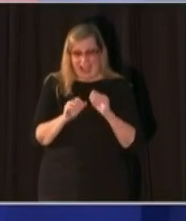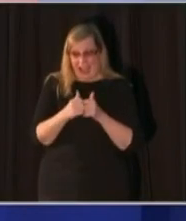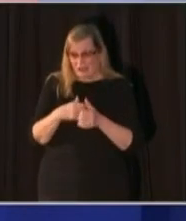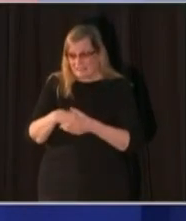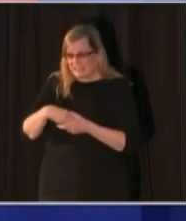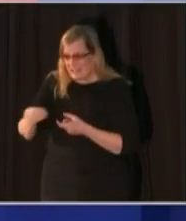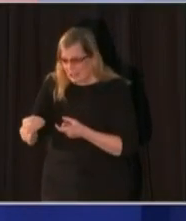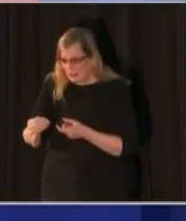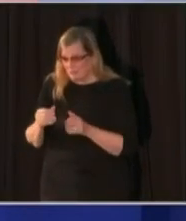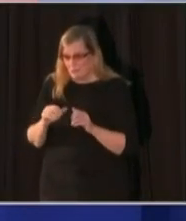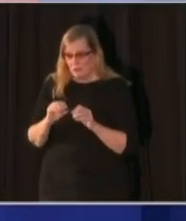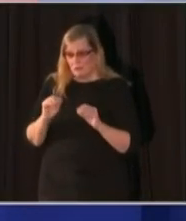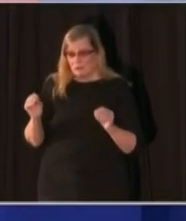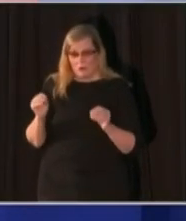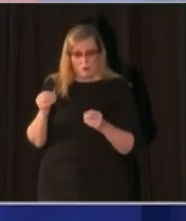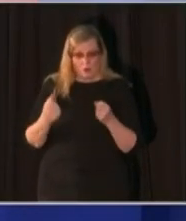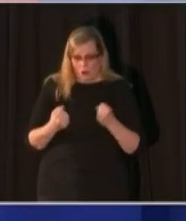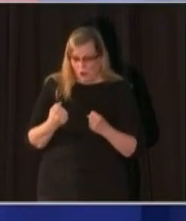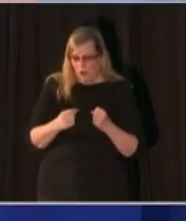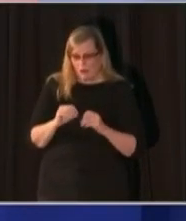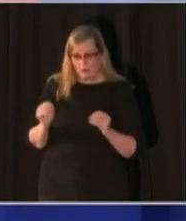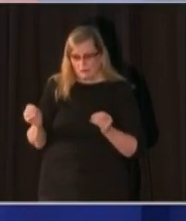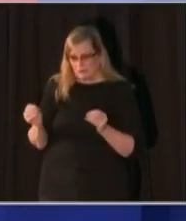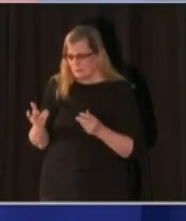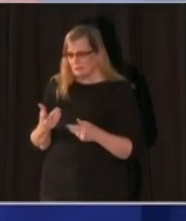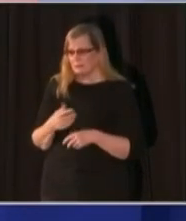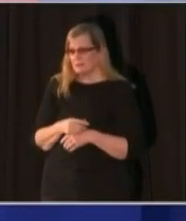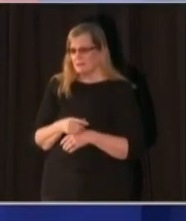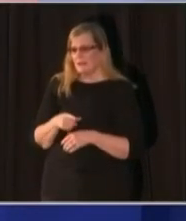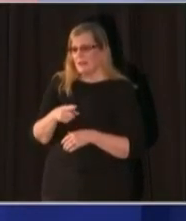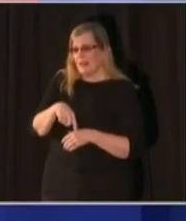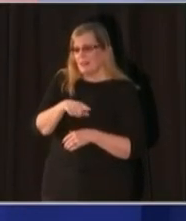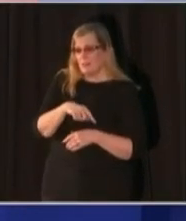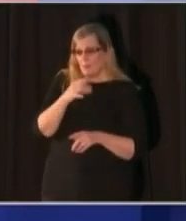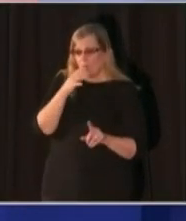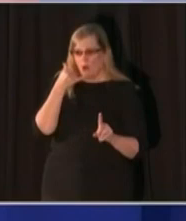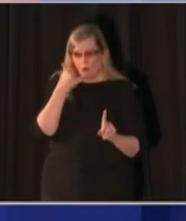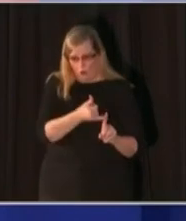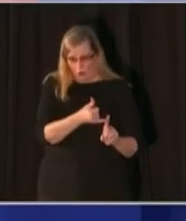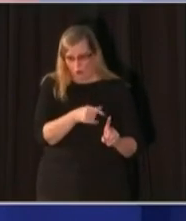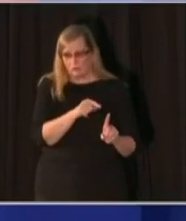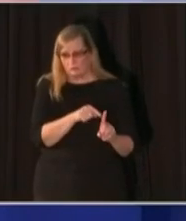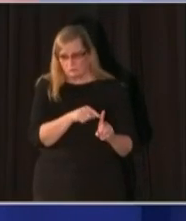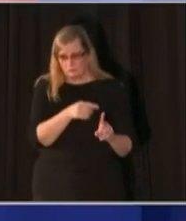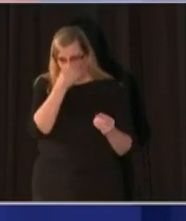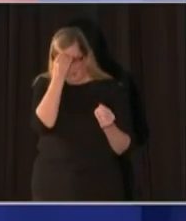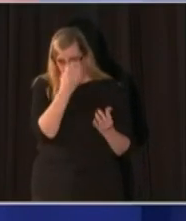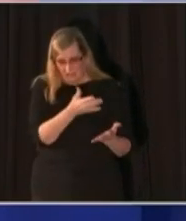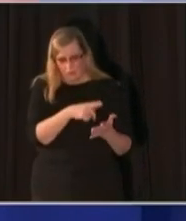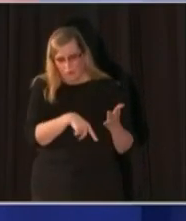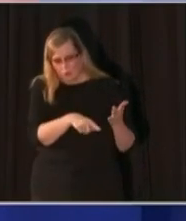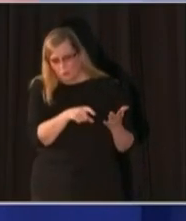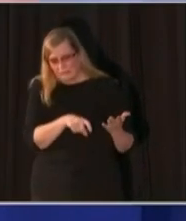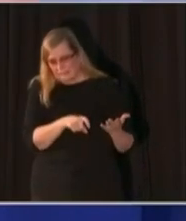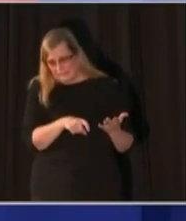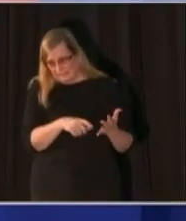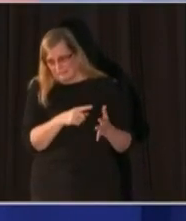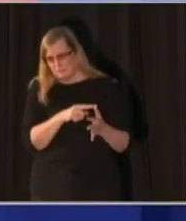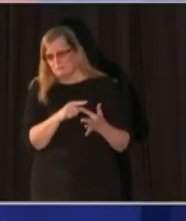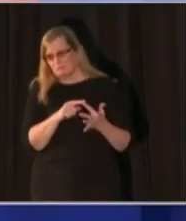that case, those who will be able to call the hotline and let us know what they need, and we will work to